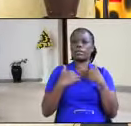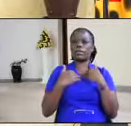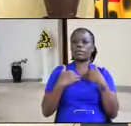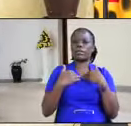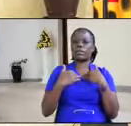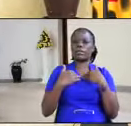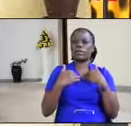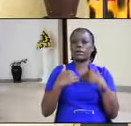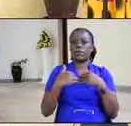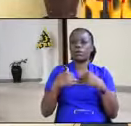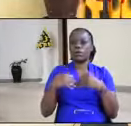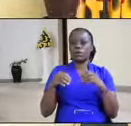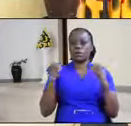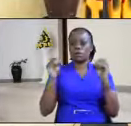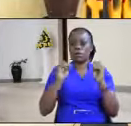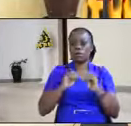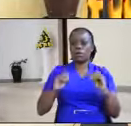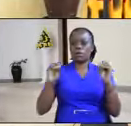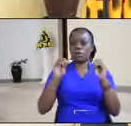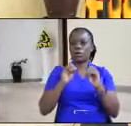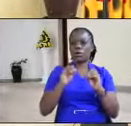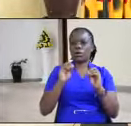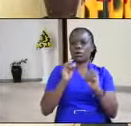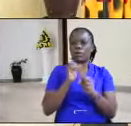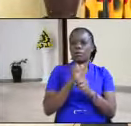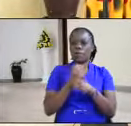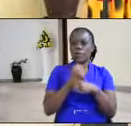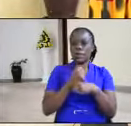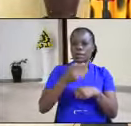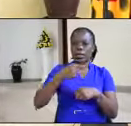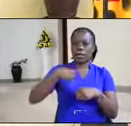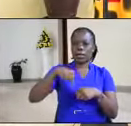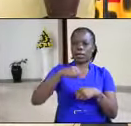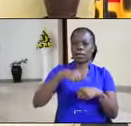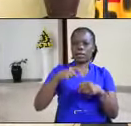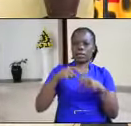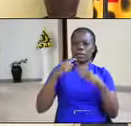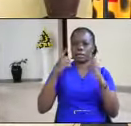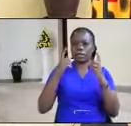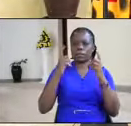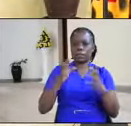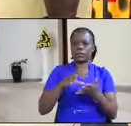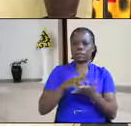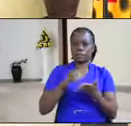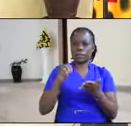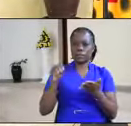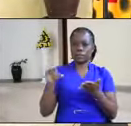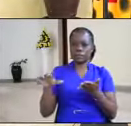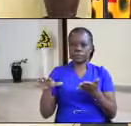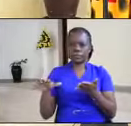wanting? Oh, with our sins all washed